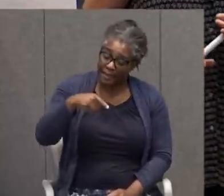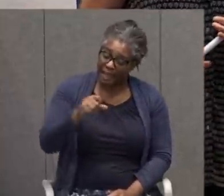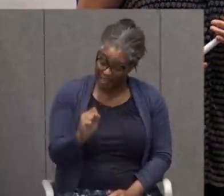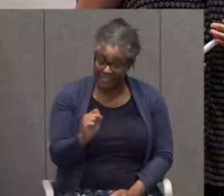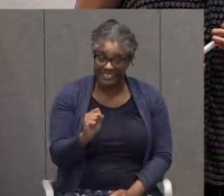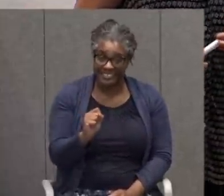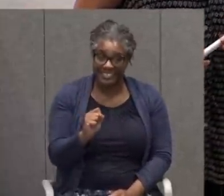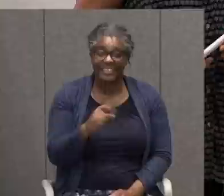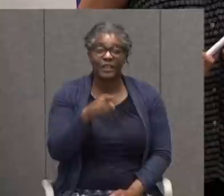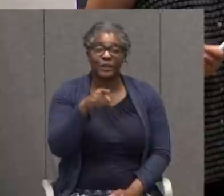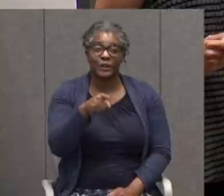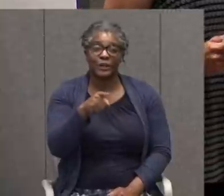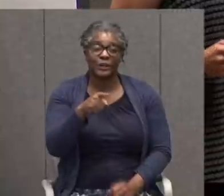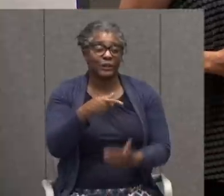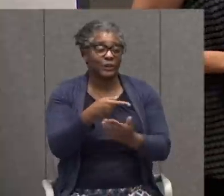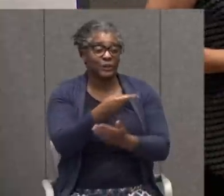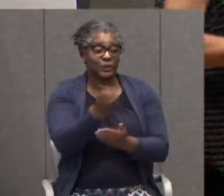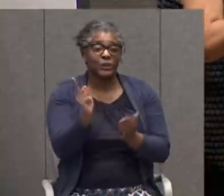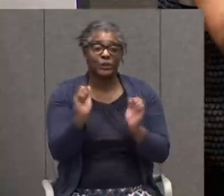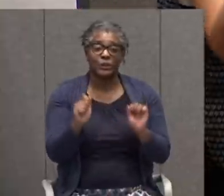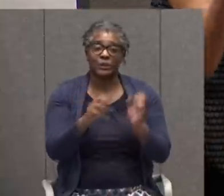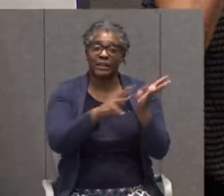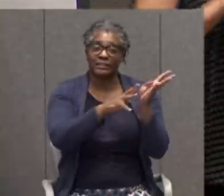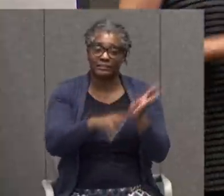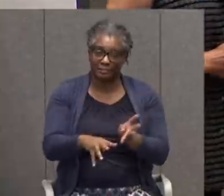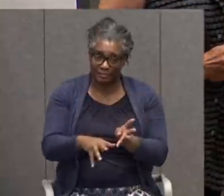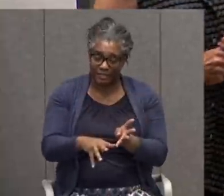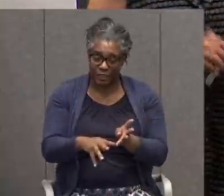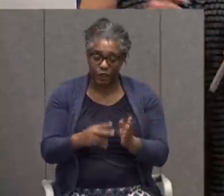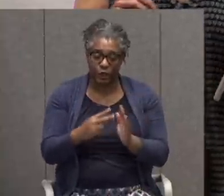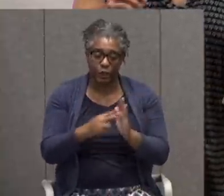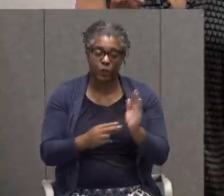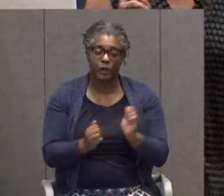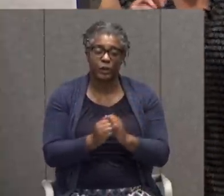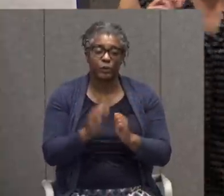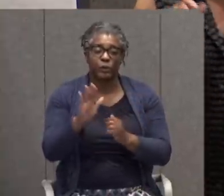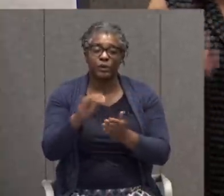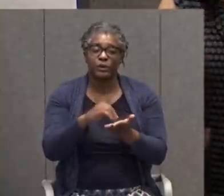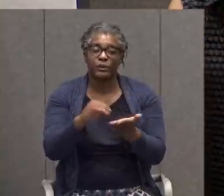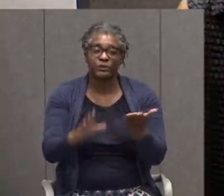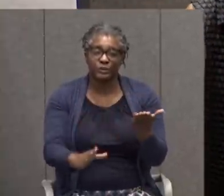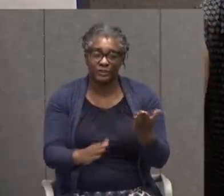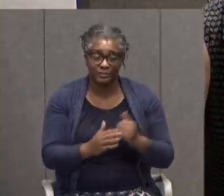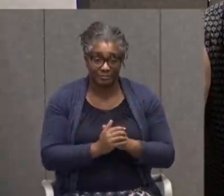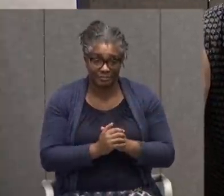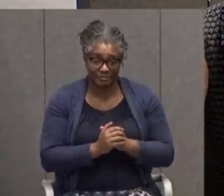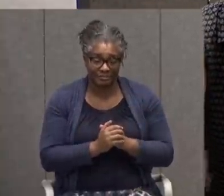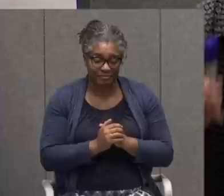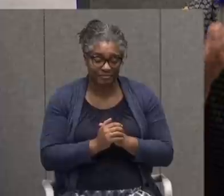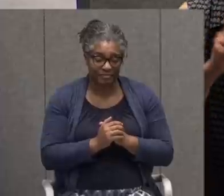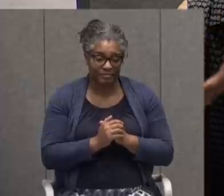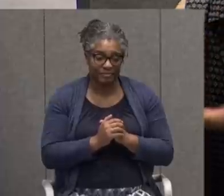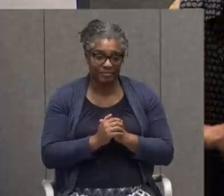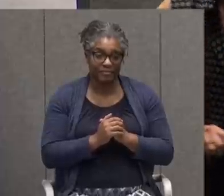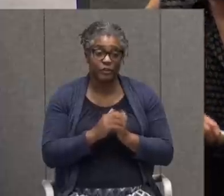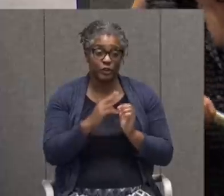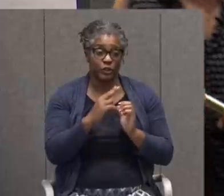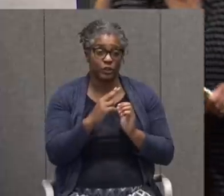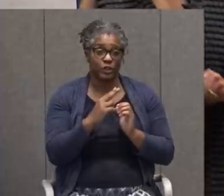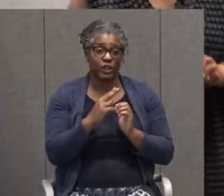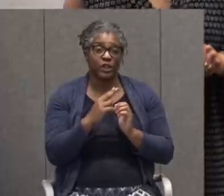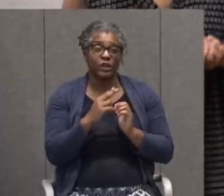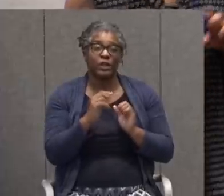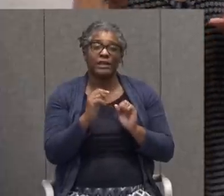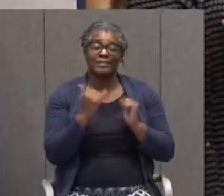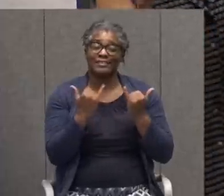that, wonderful. And remember what we do then, we can highlight. And I know my highlighter didn't show